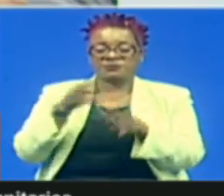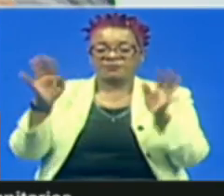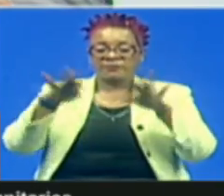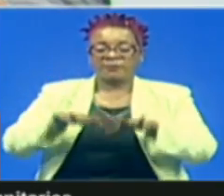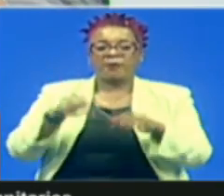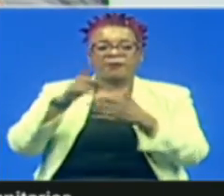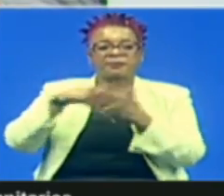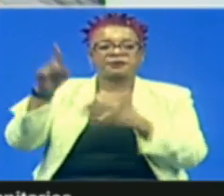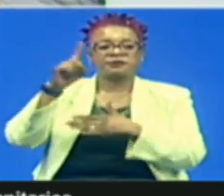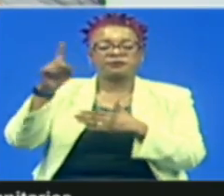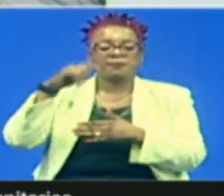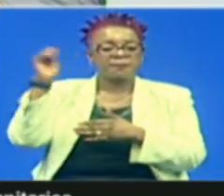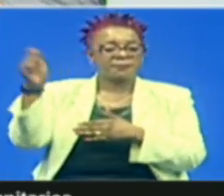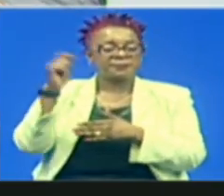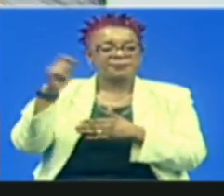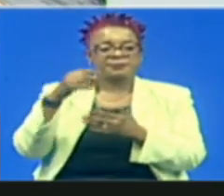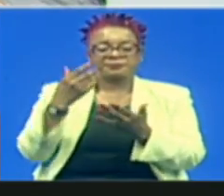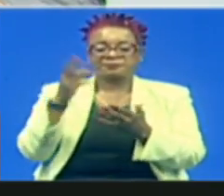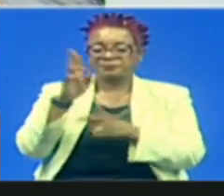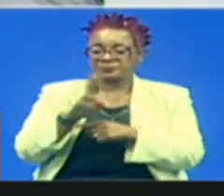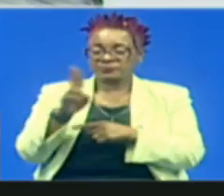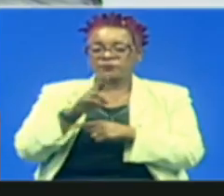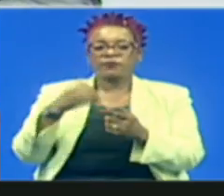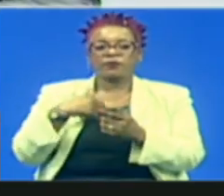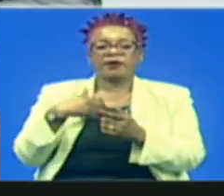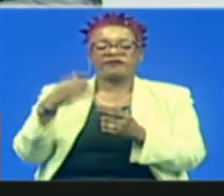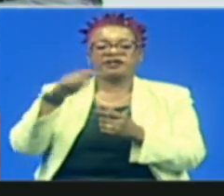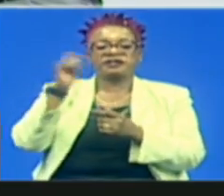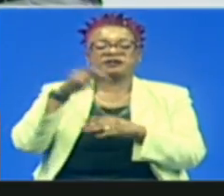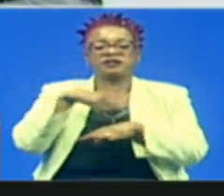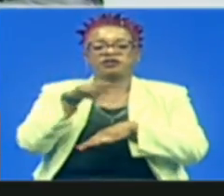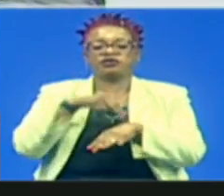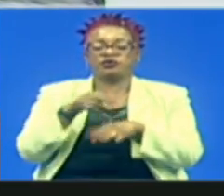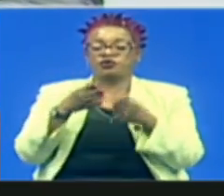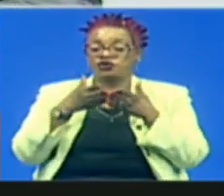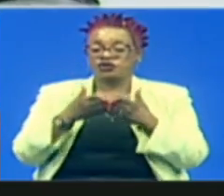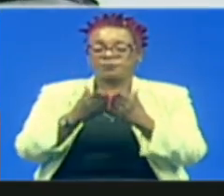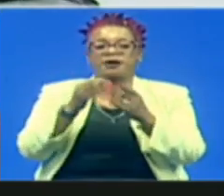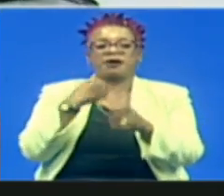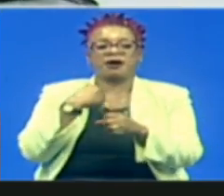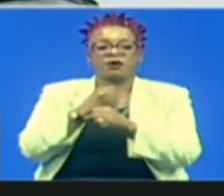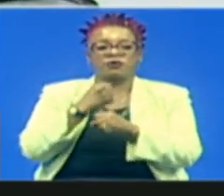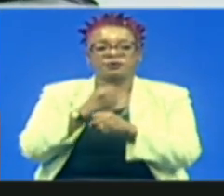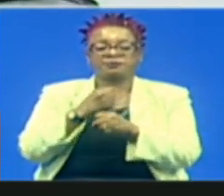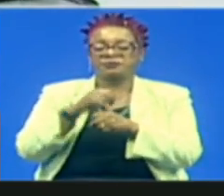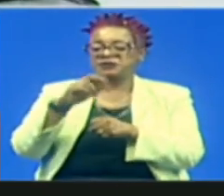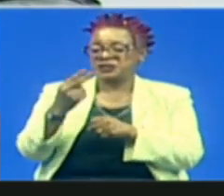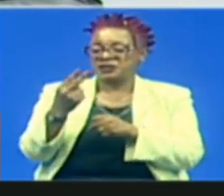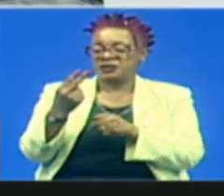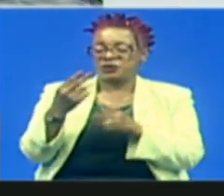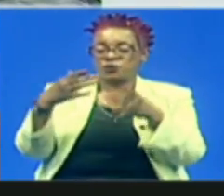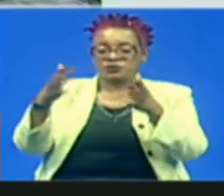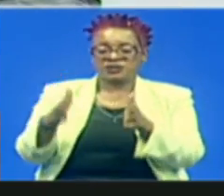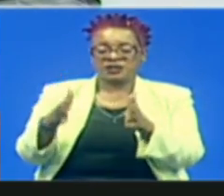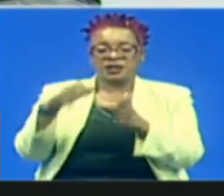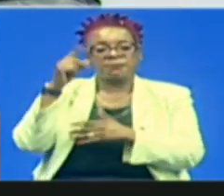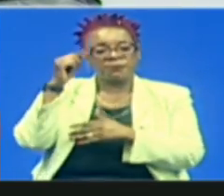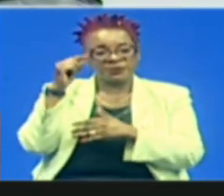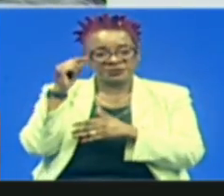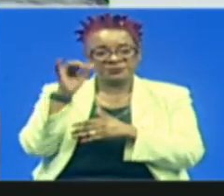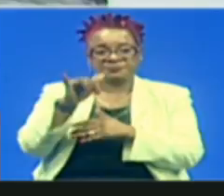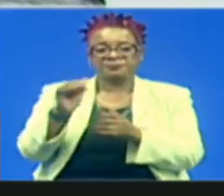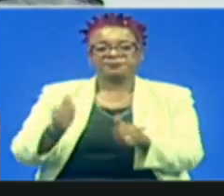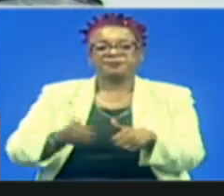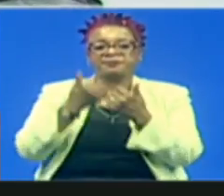Uhuru Kenyatta's proposal to have the Kenya National Shipping Line operate at the second container terminal at the port of Mombasa. This comes